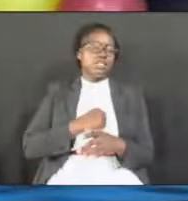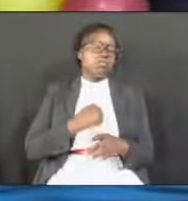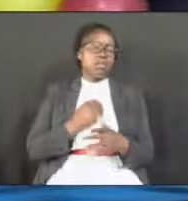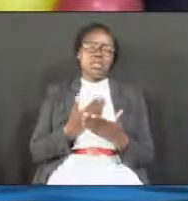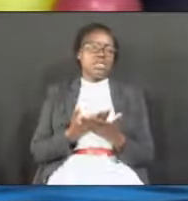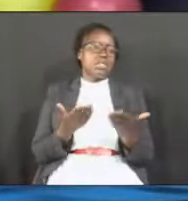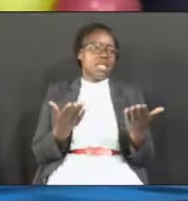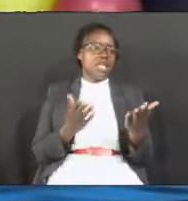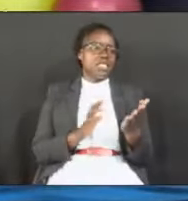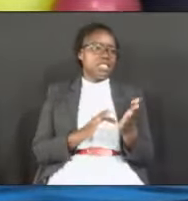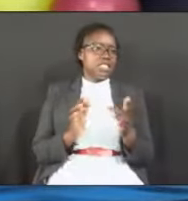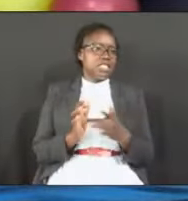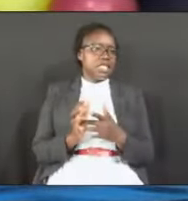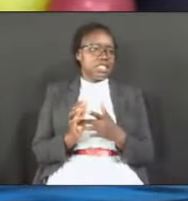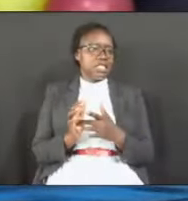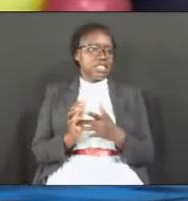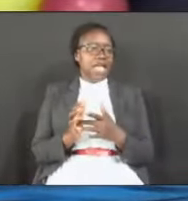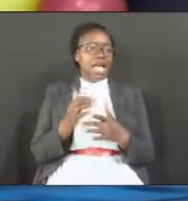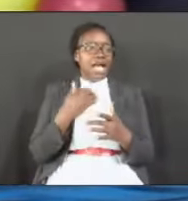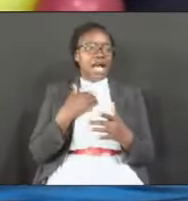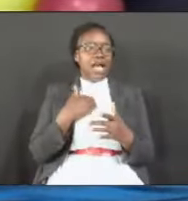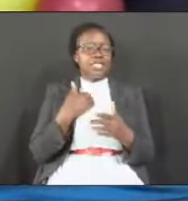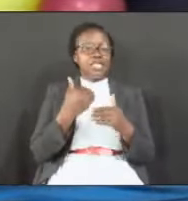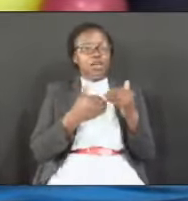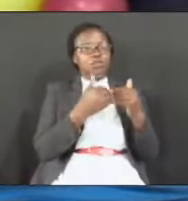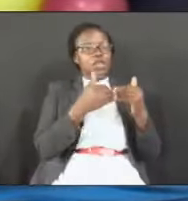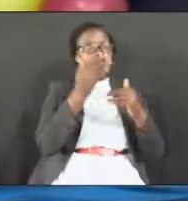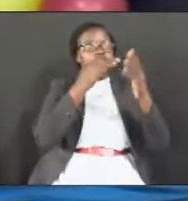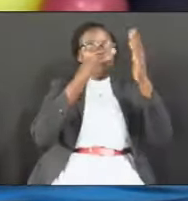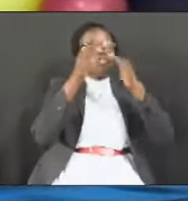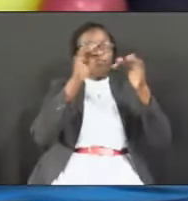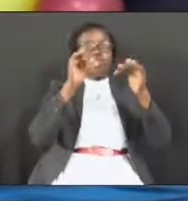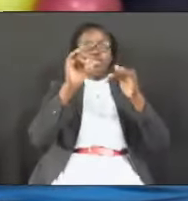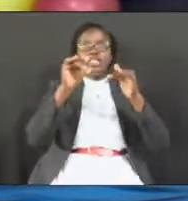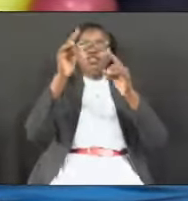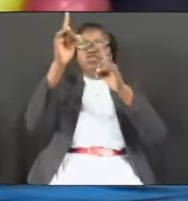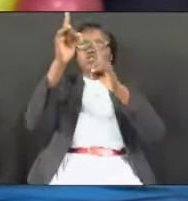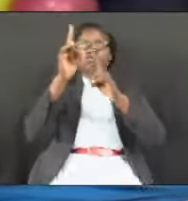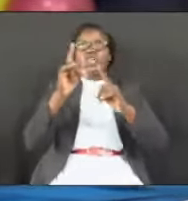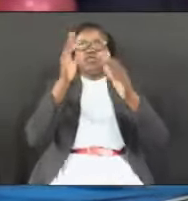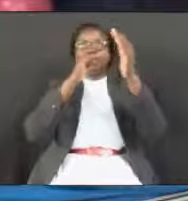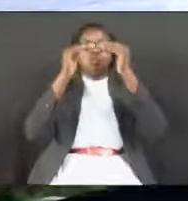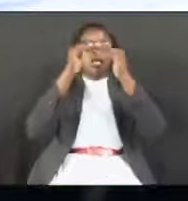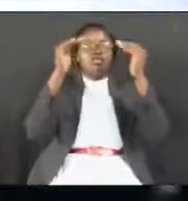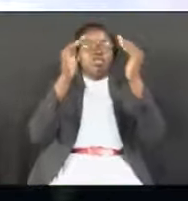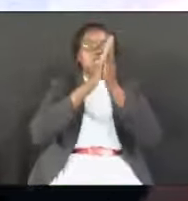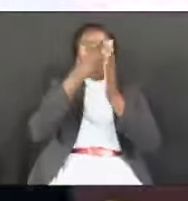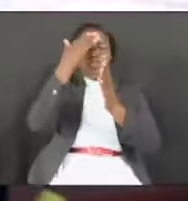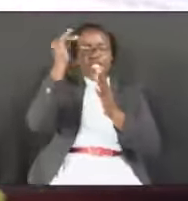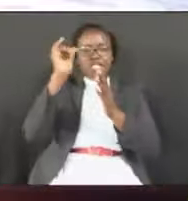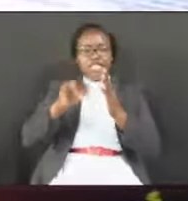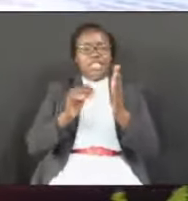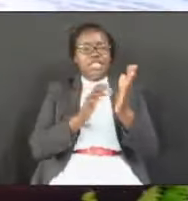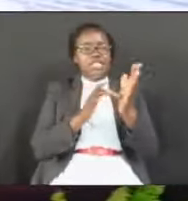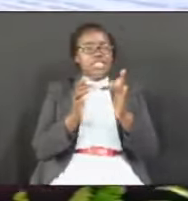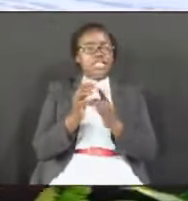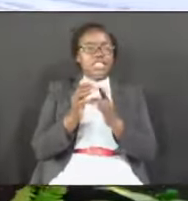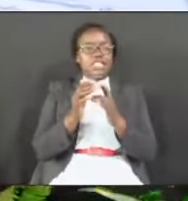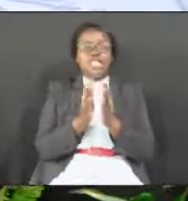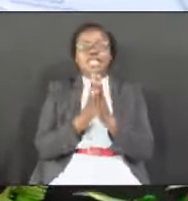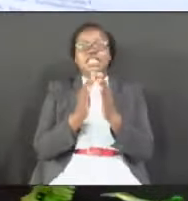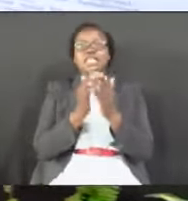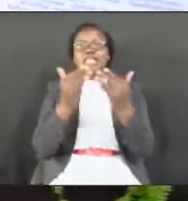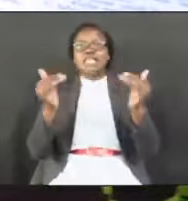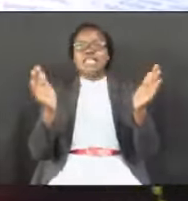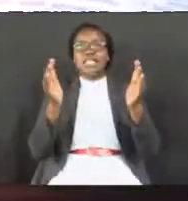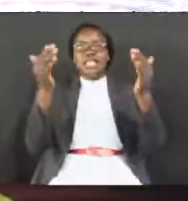They forgot that Jesus is the bread of heaven that came from heaven. They forgot that Jesus is the great I am. And